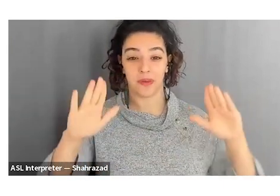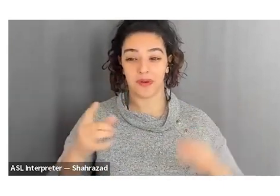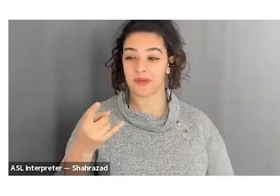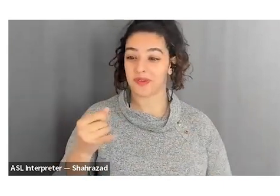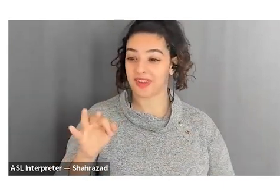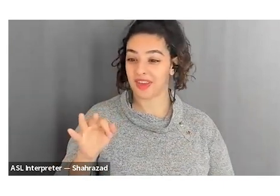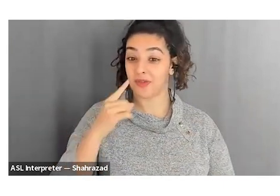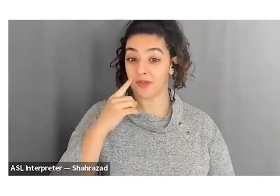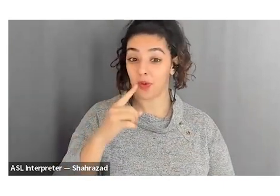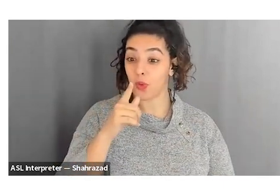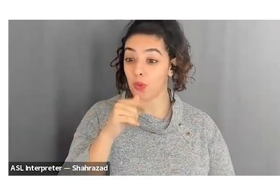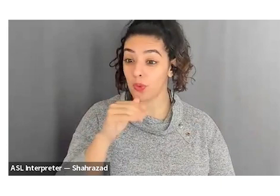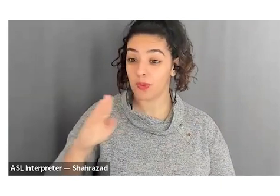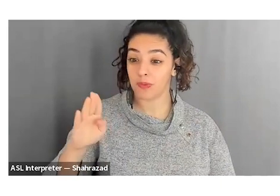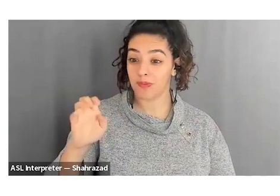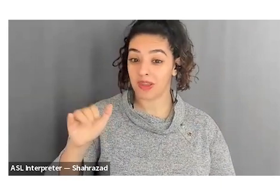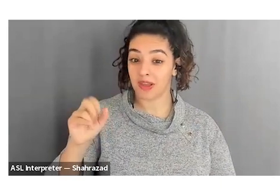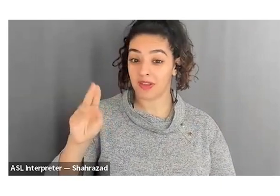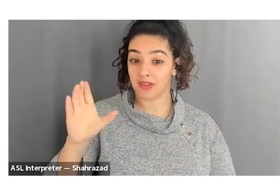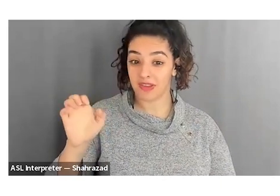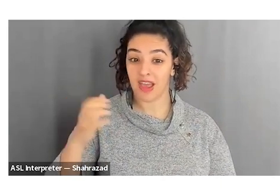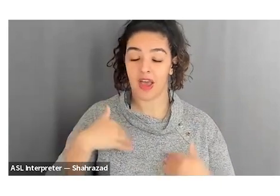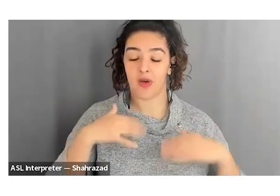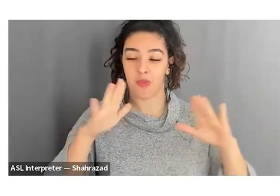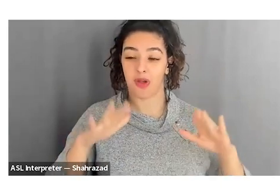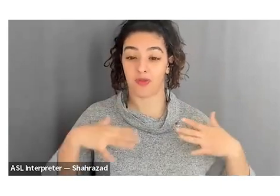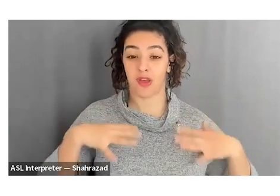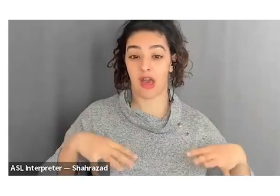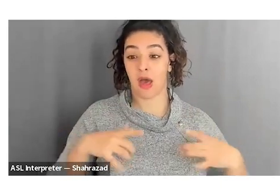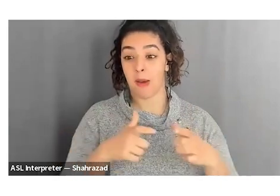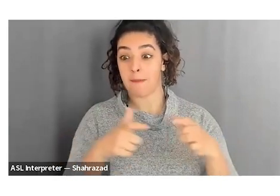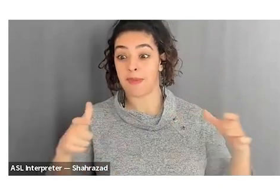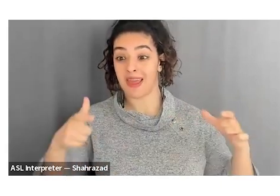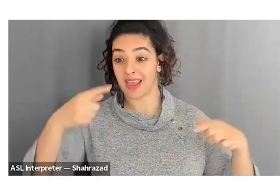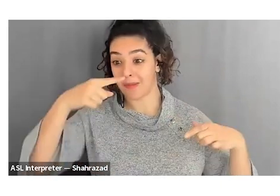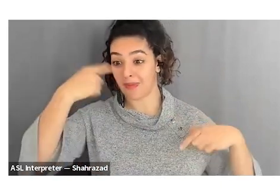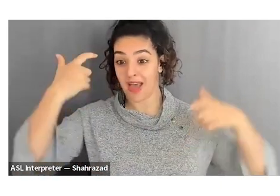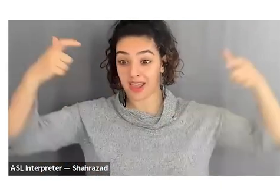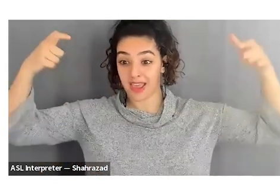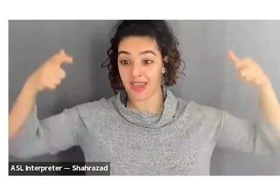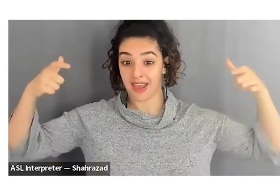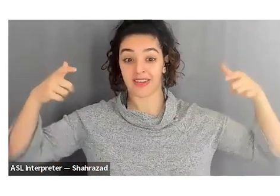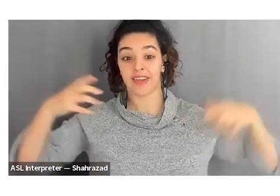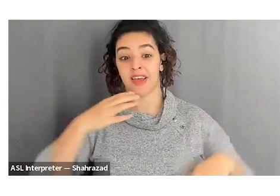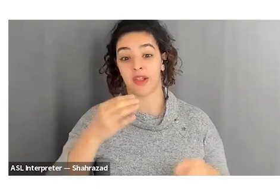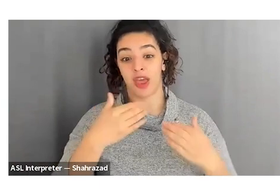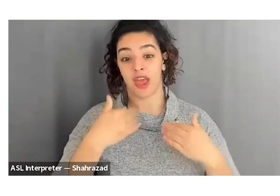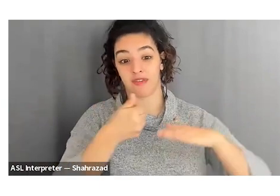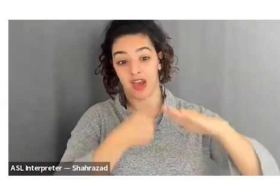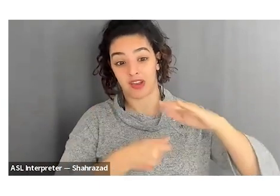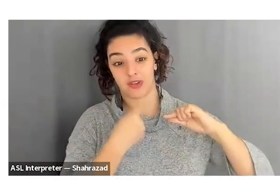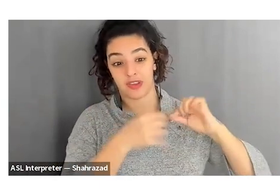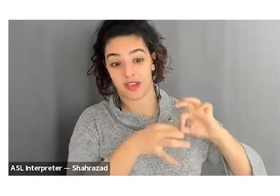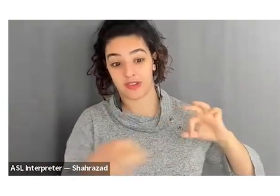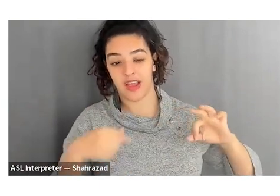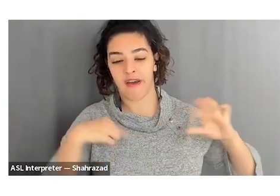wearing a wonderful outfit and a large black hat. And underneath we have text from Beyonce that says, I